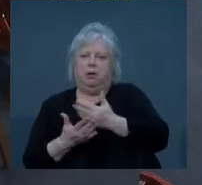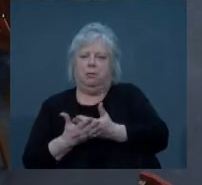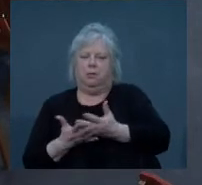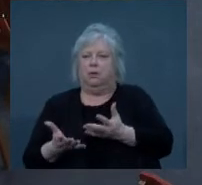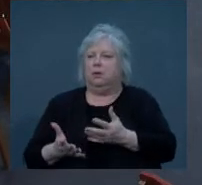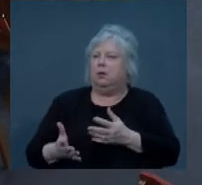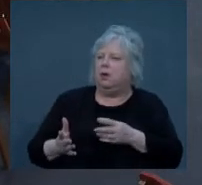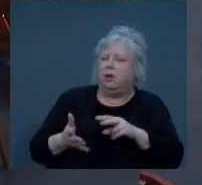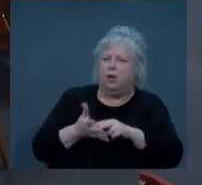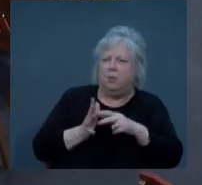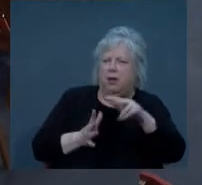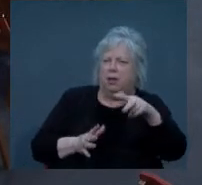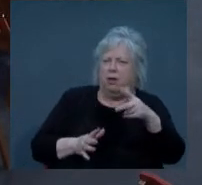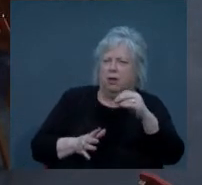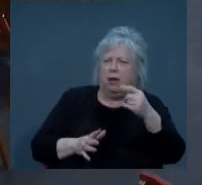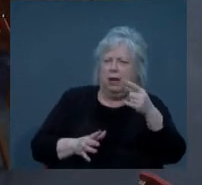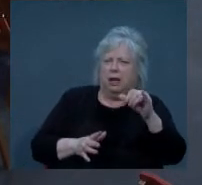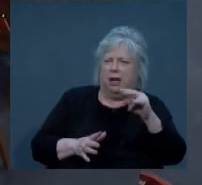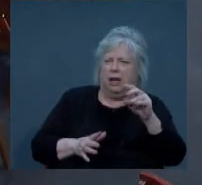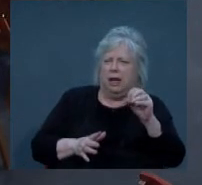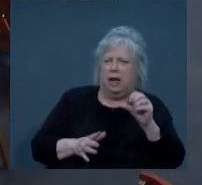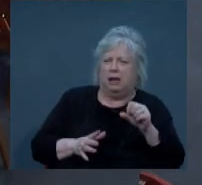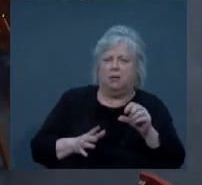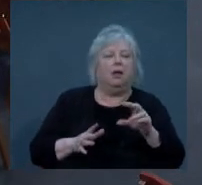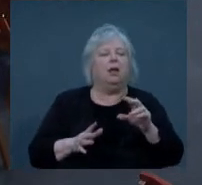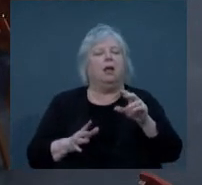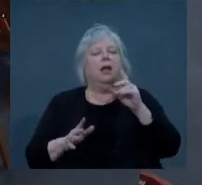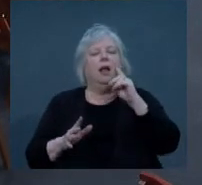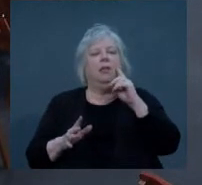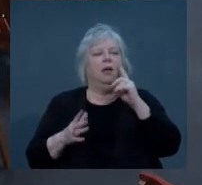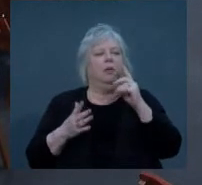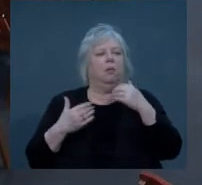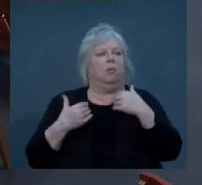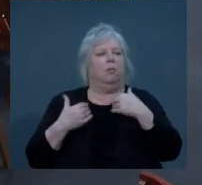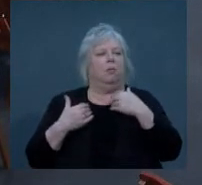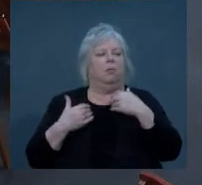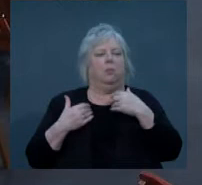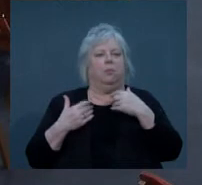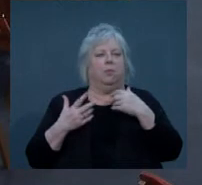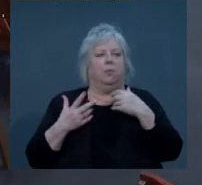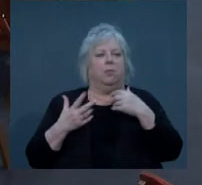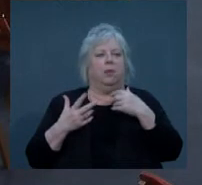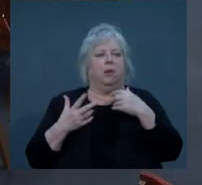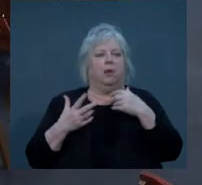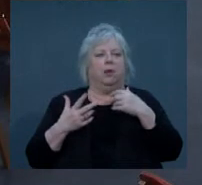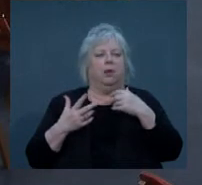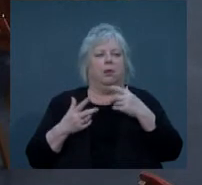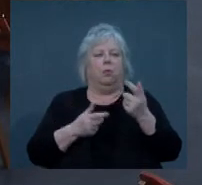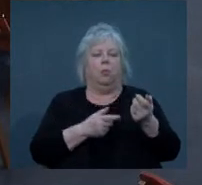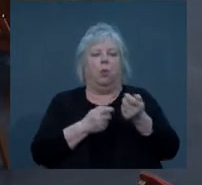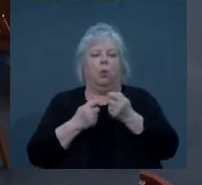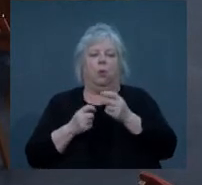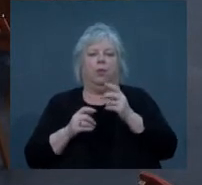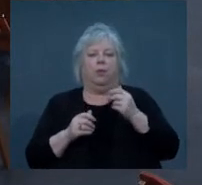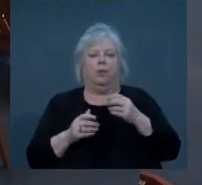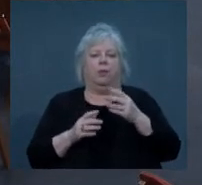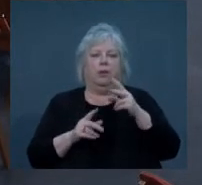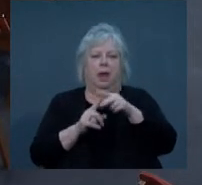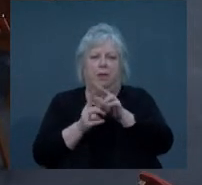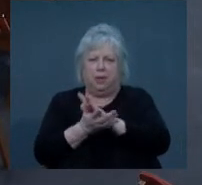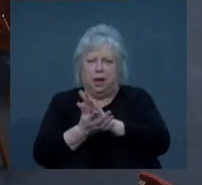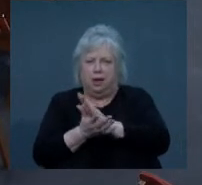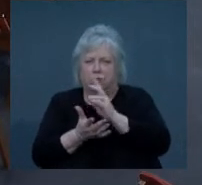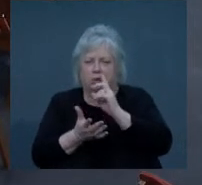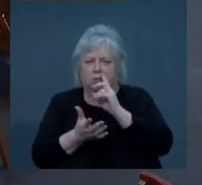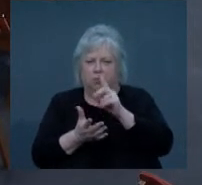Third and Gaines. Yeah, I think, Chairman Berry, because of the pooled application that come for the property